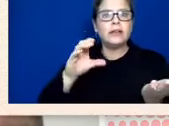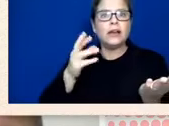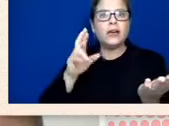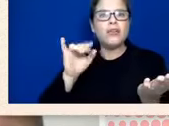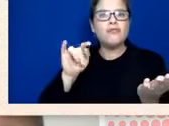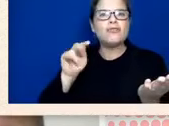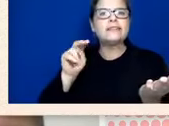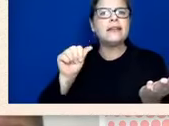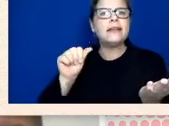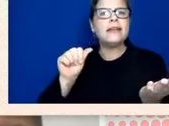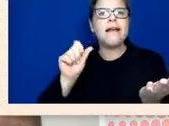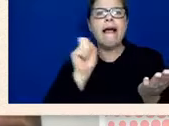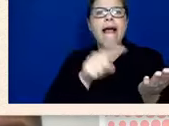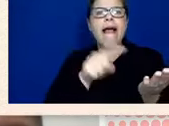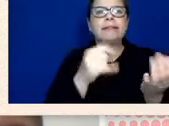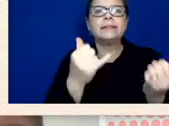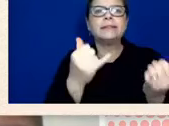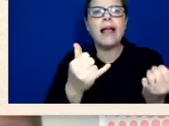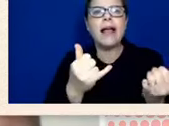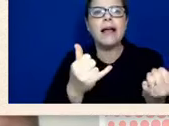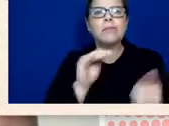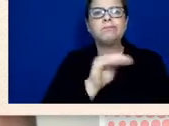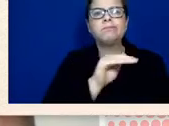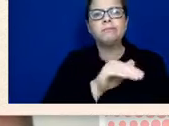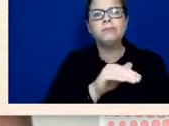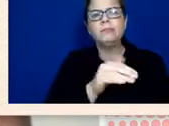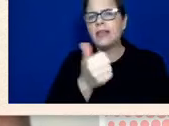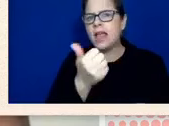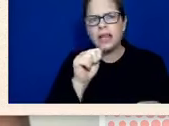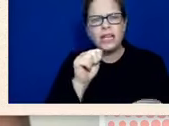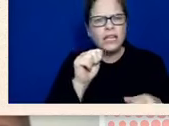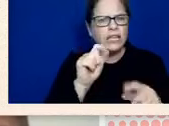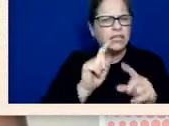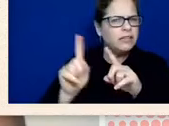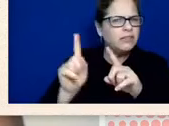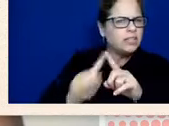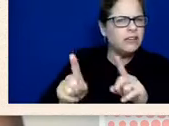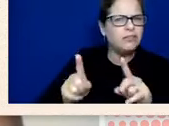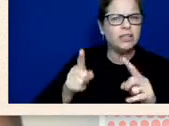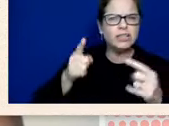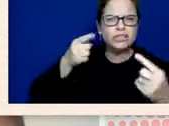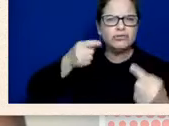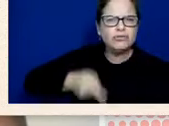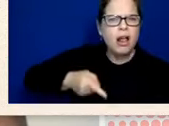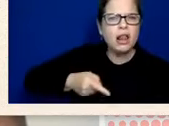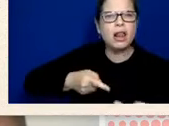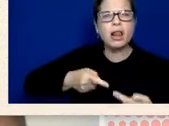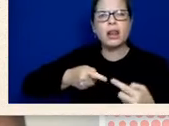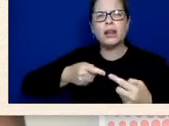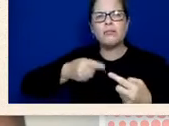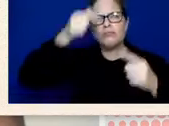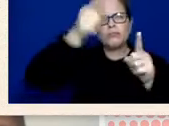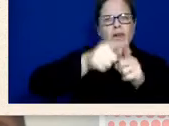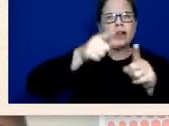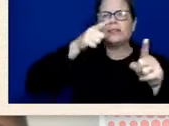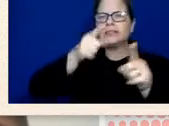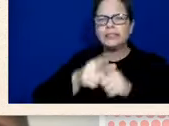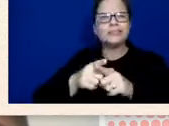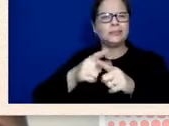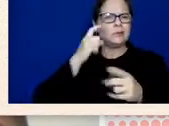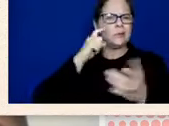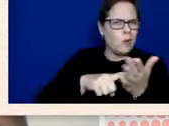was there any type of struggles that you encounter amongst you and your siblings? Was